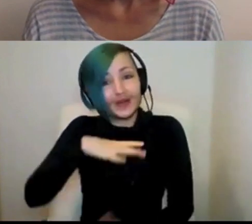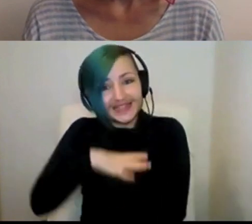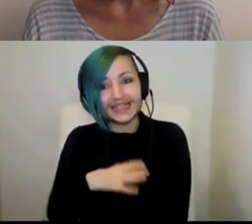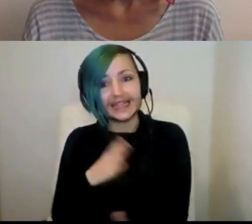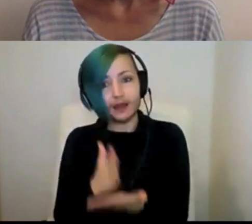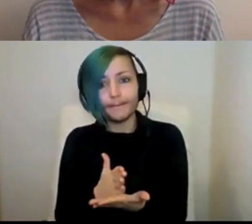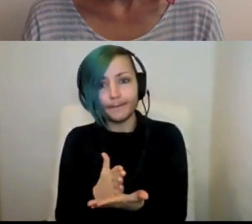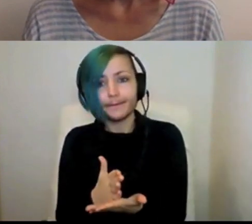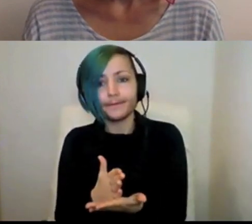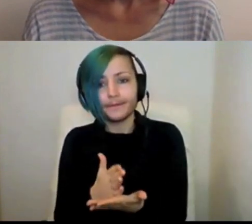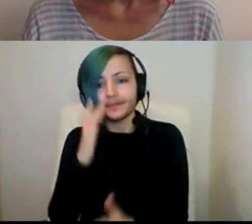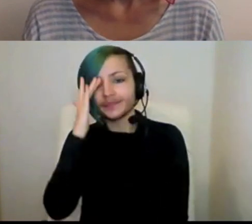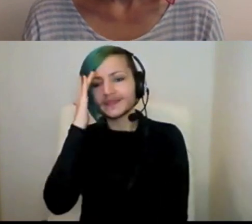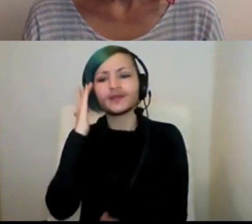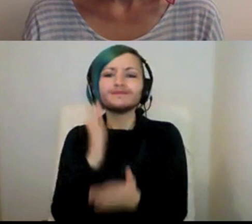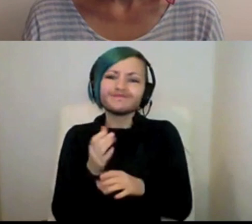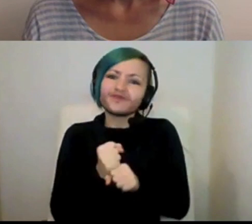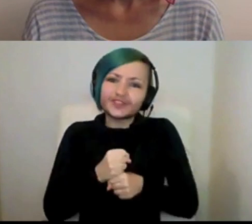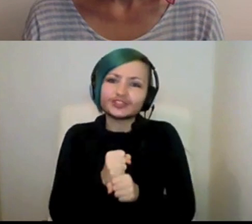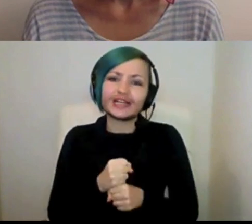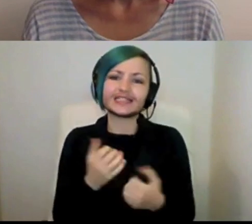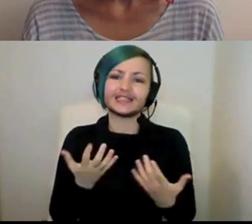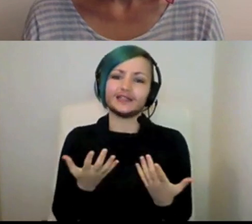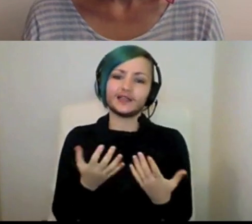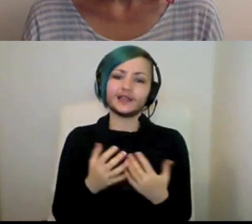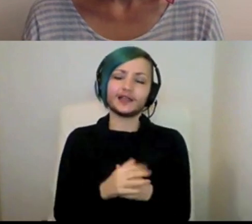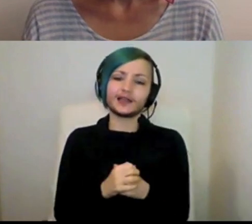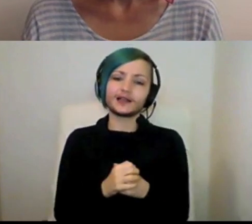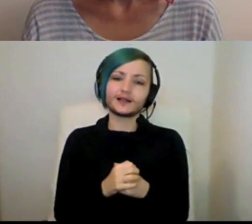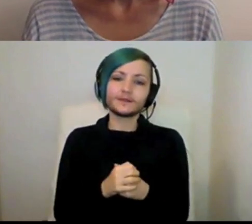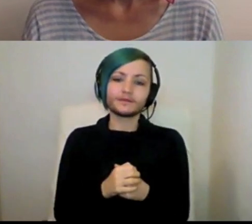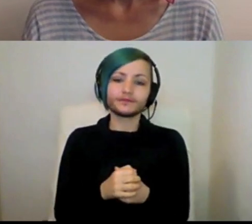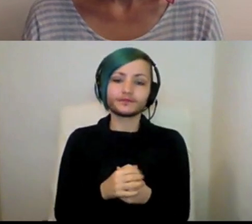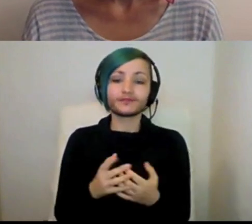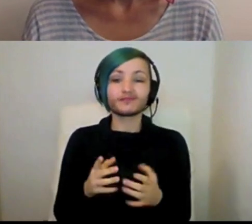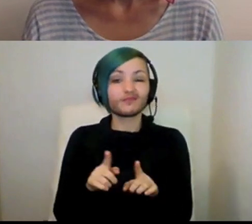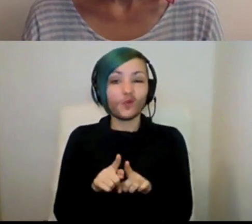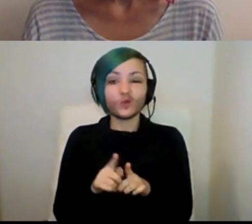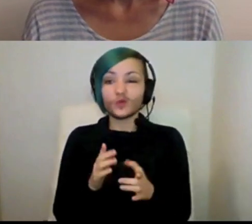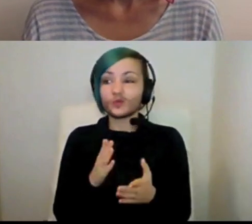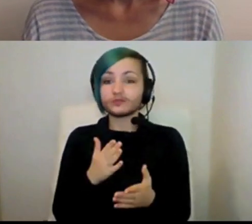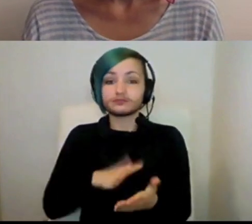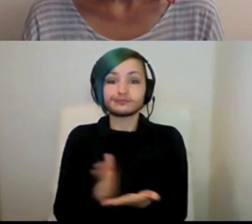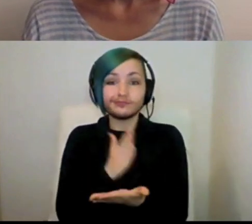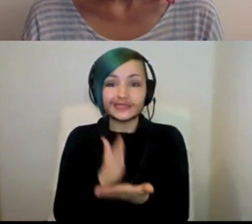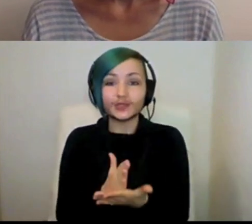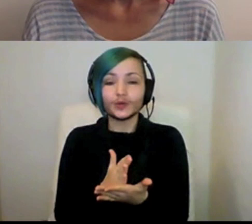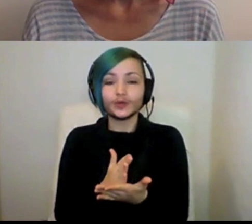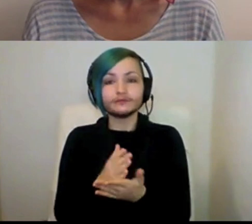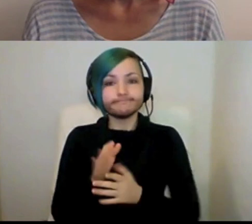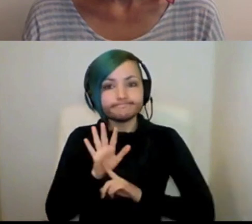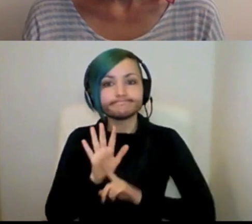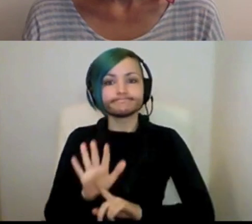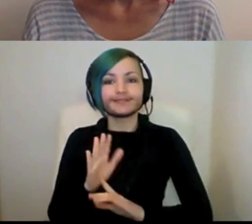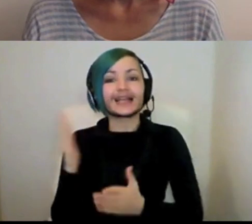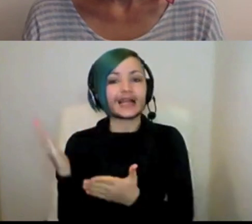that. So that is a frustration. And also to make the point that we're not leading, it's very much